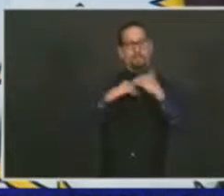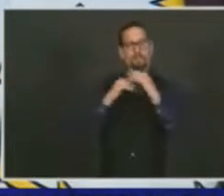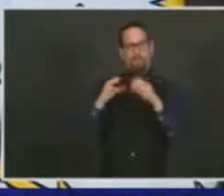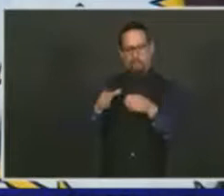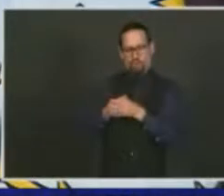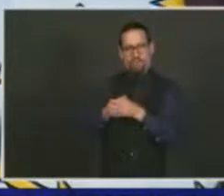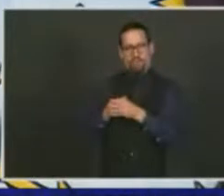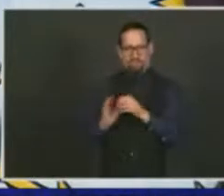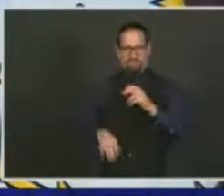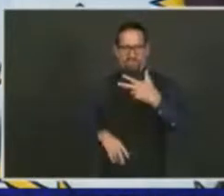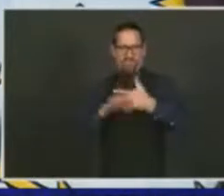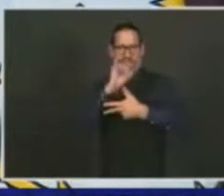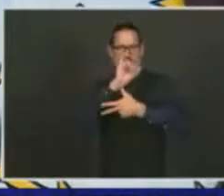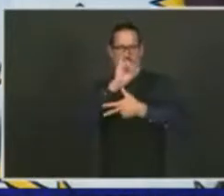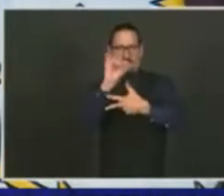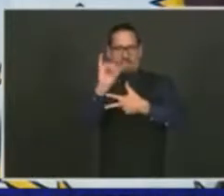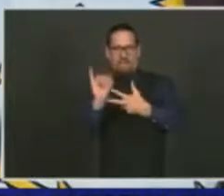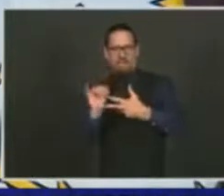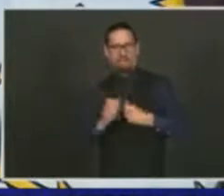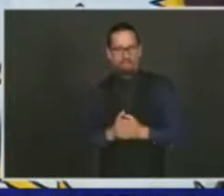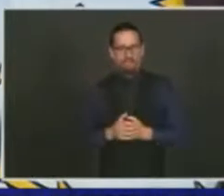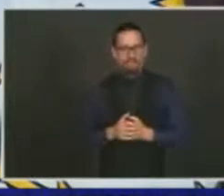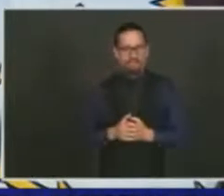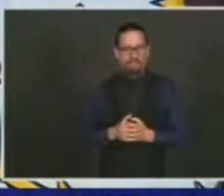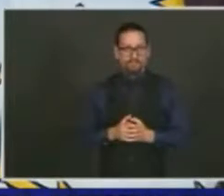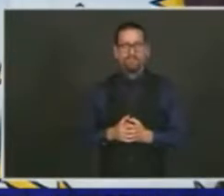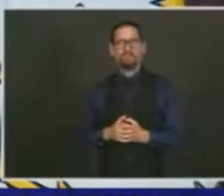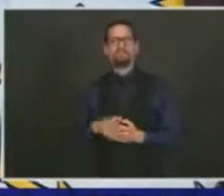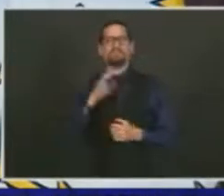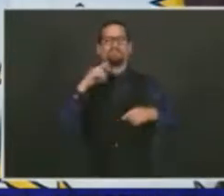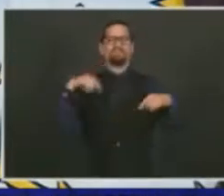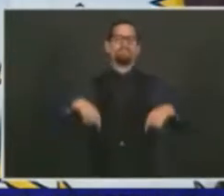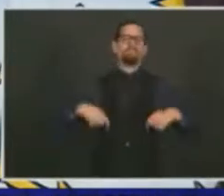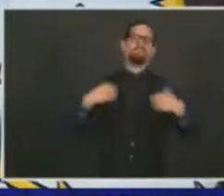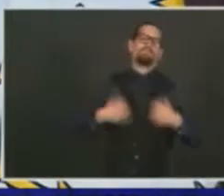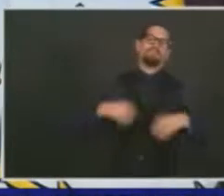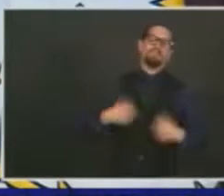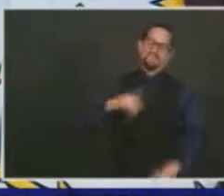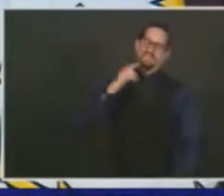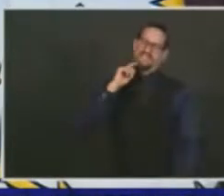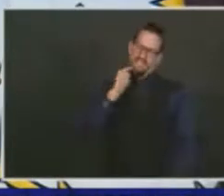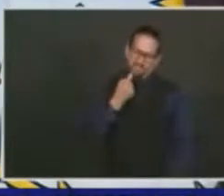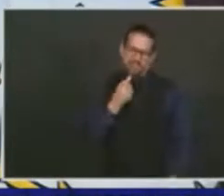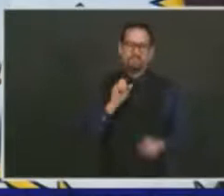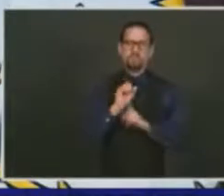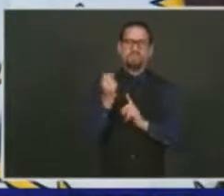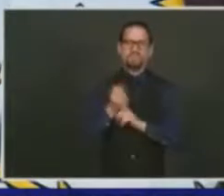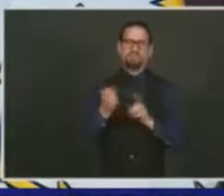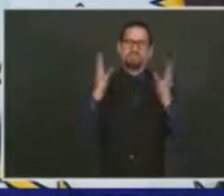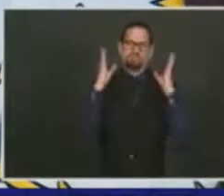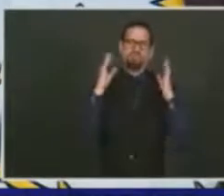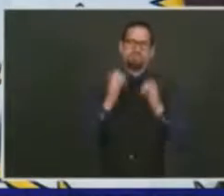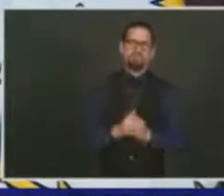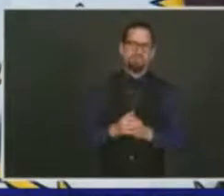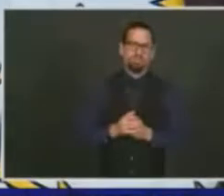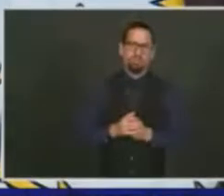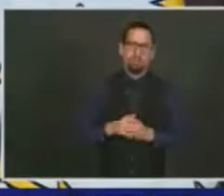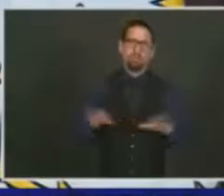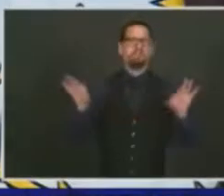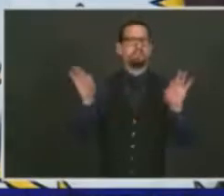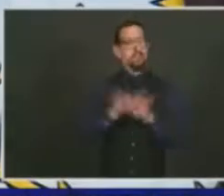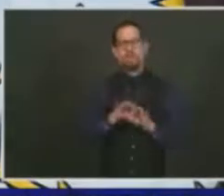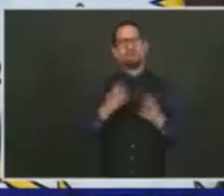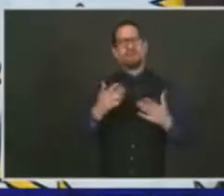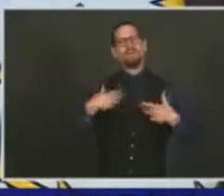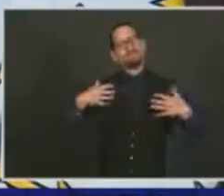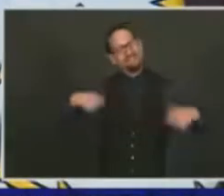so I'm struggling to find ways to encourage folks and